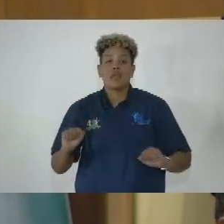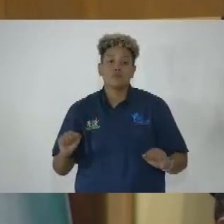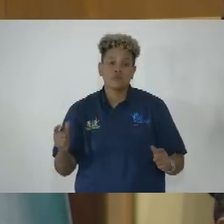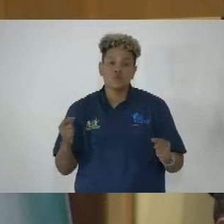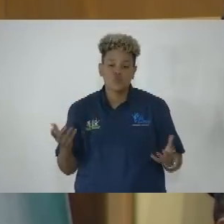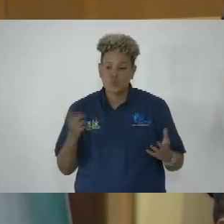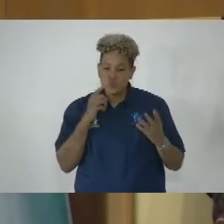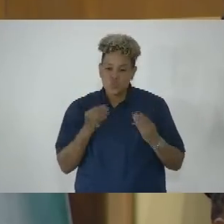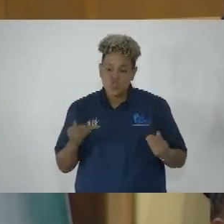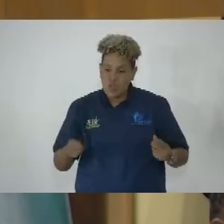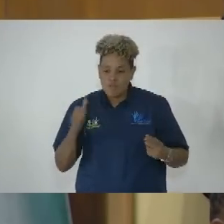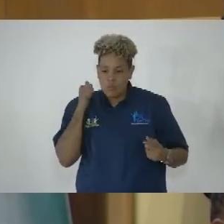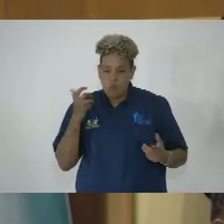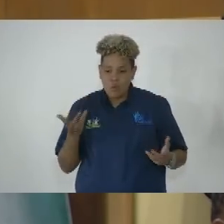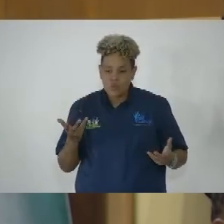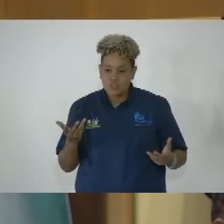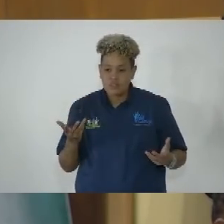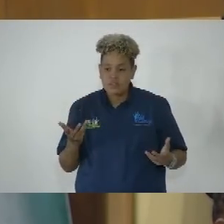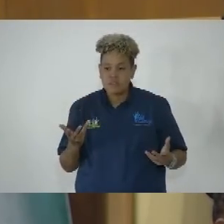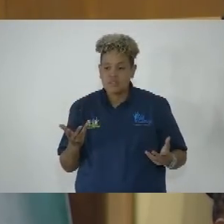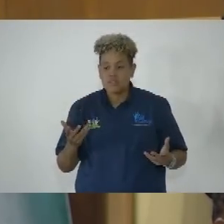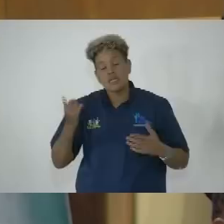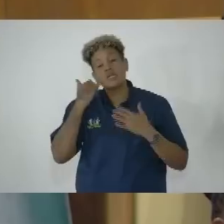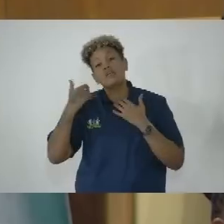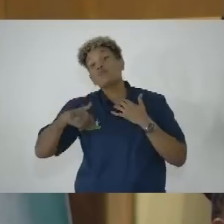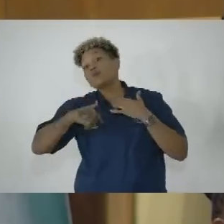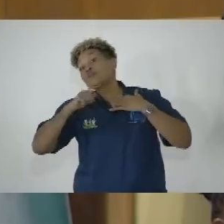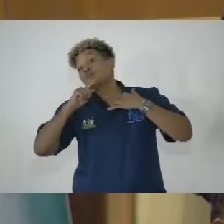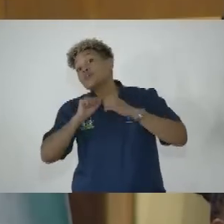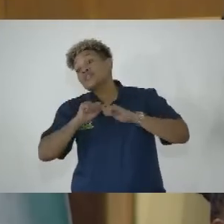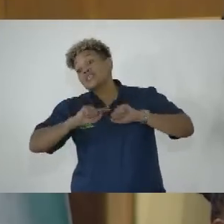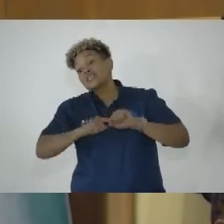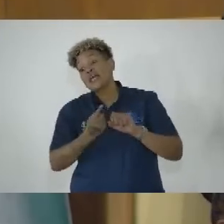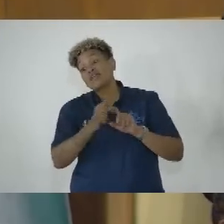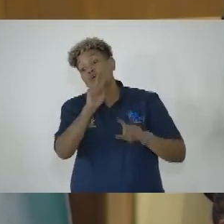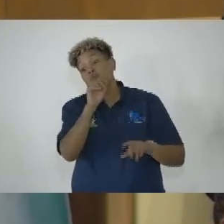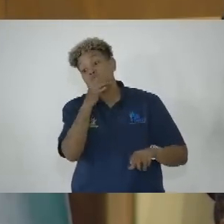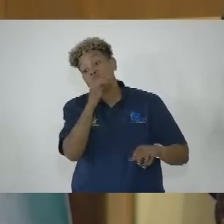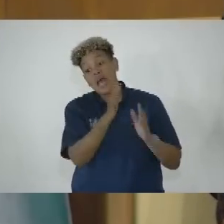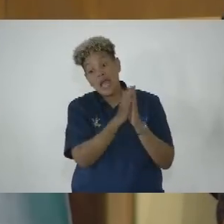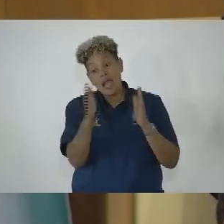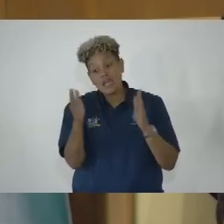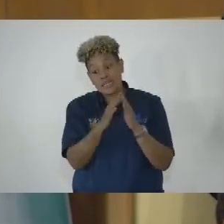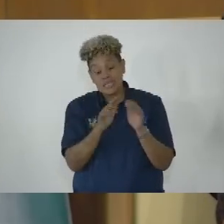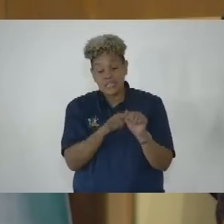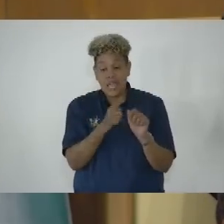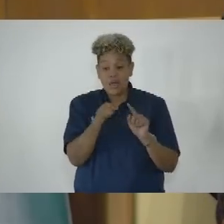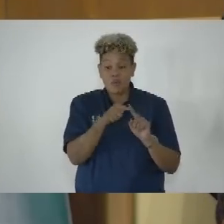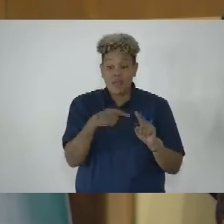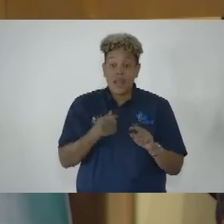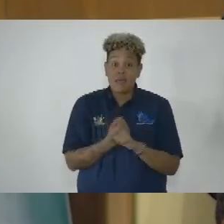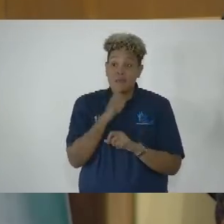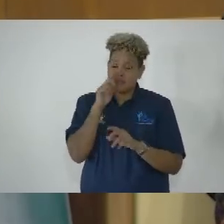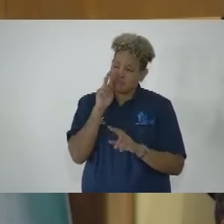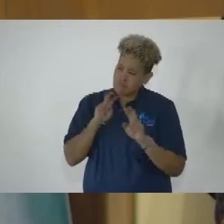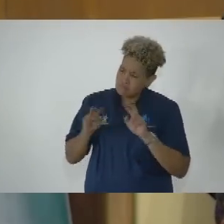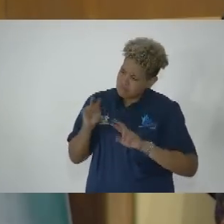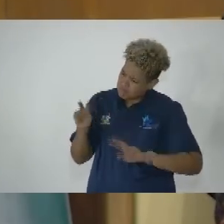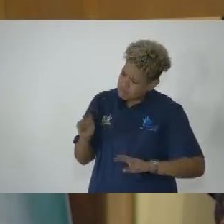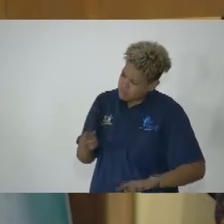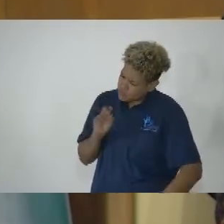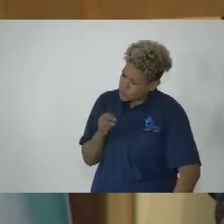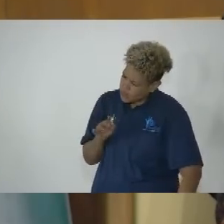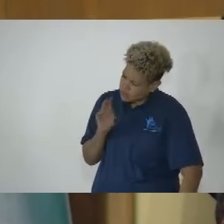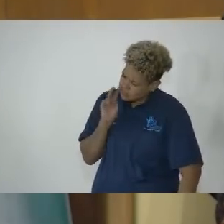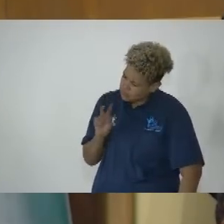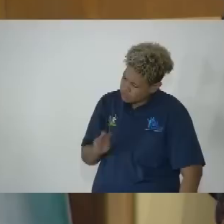to solve it, you know. And if we had started from 2019 when I made the observation